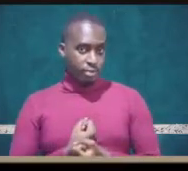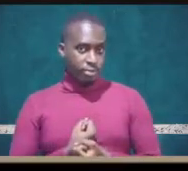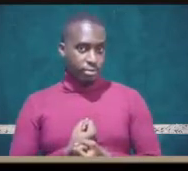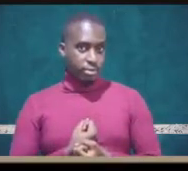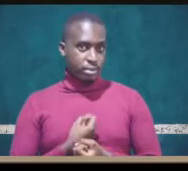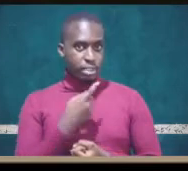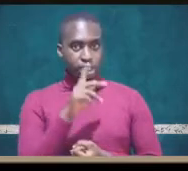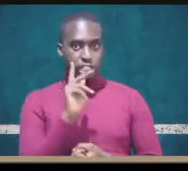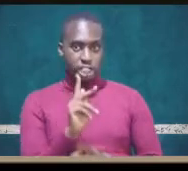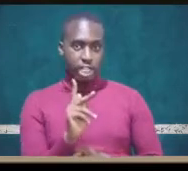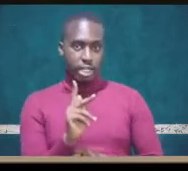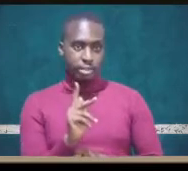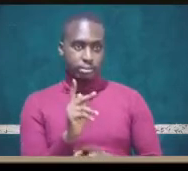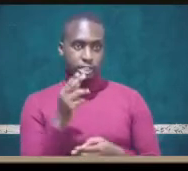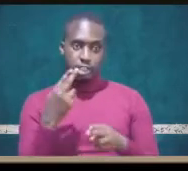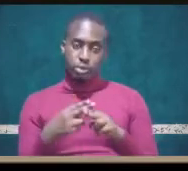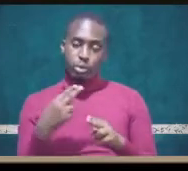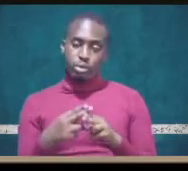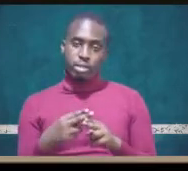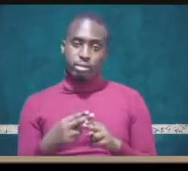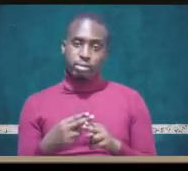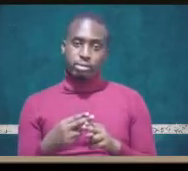this K is called